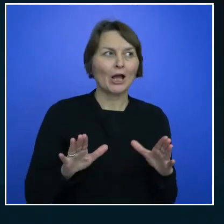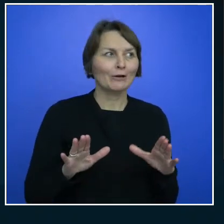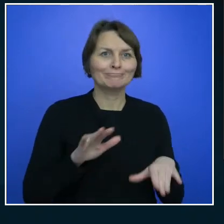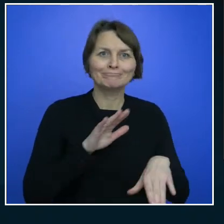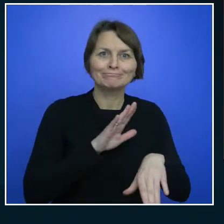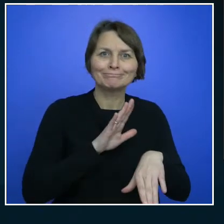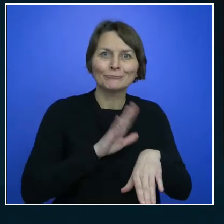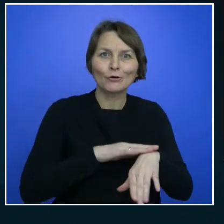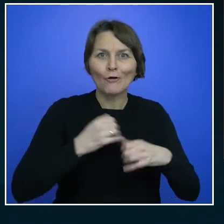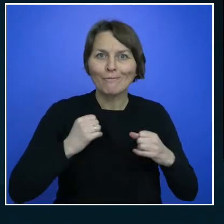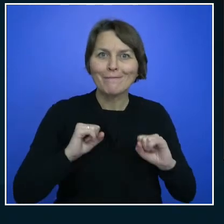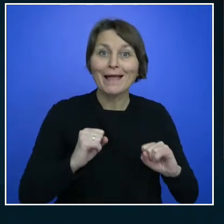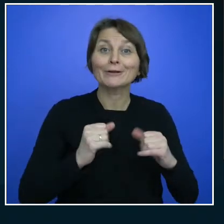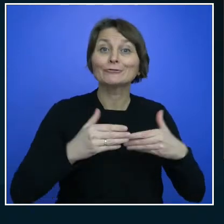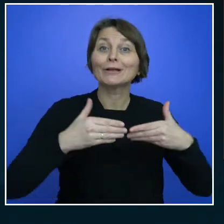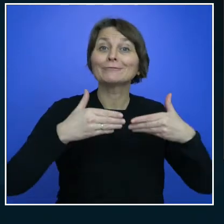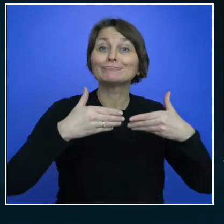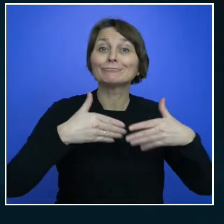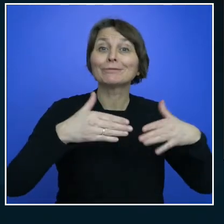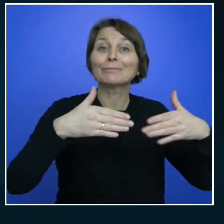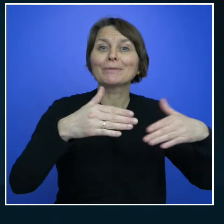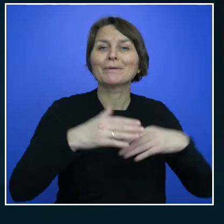you let you go is visit